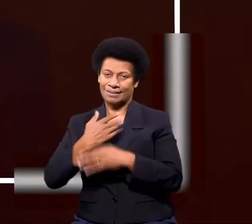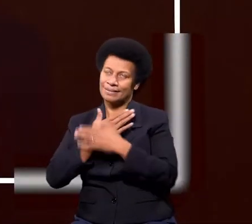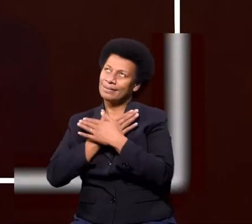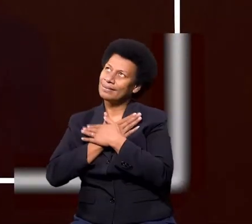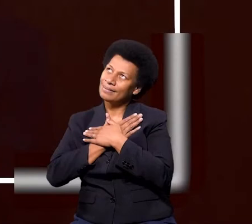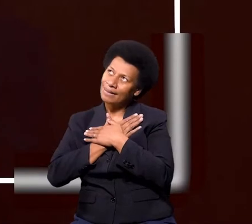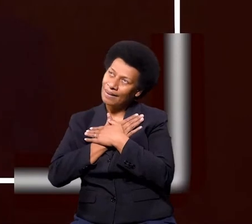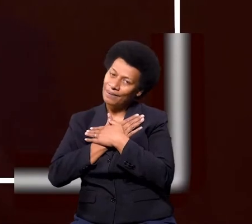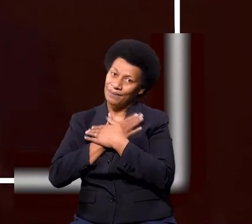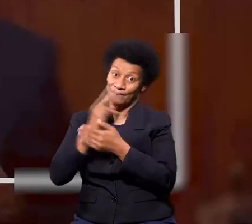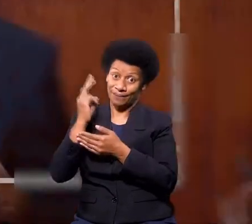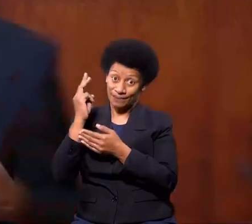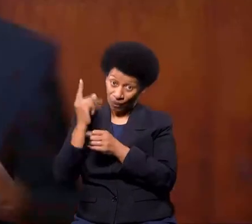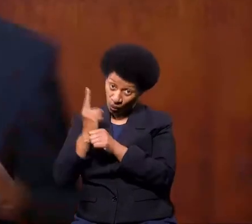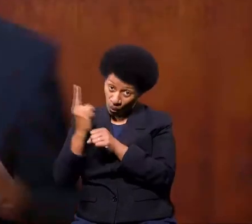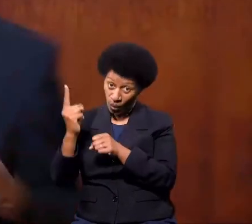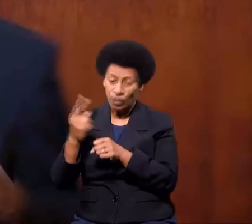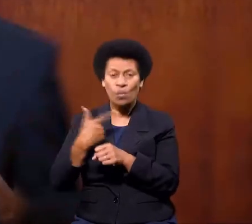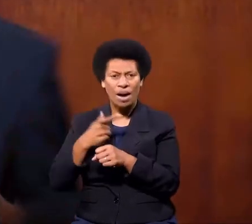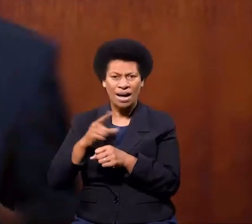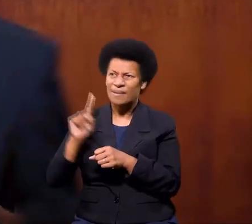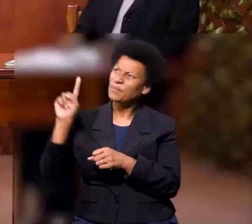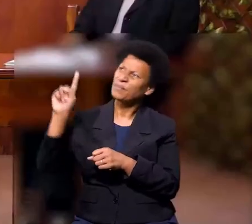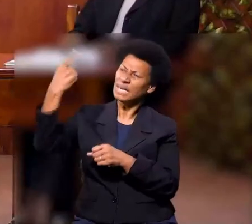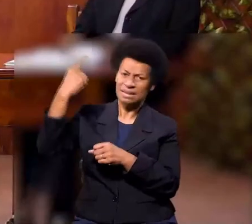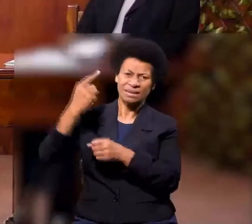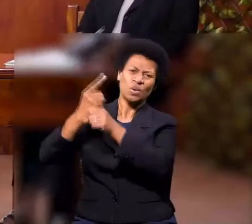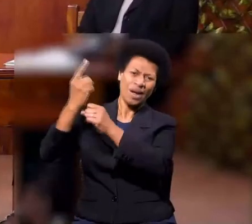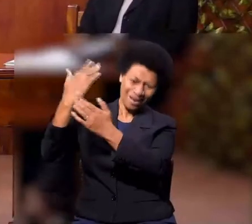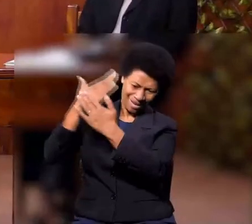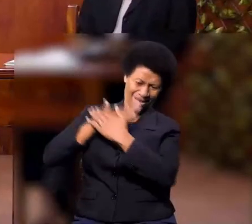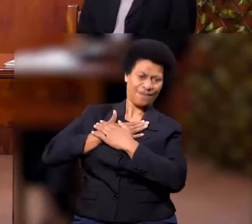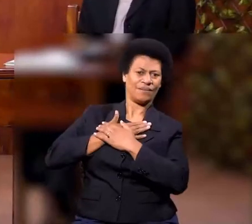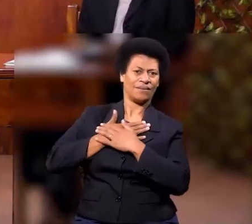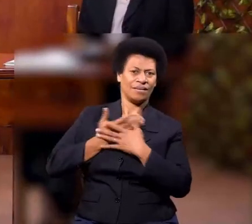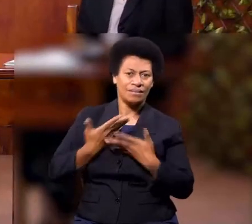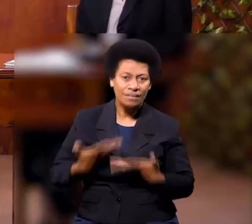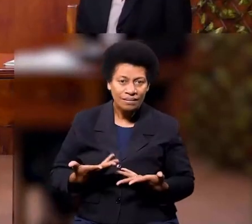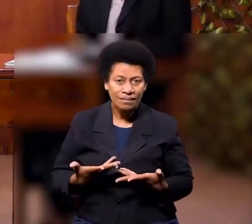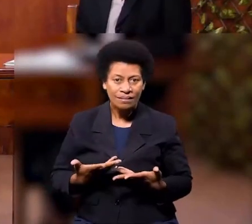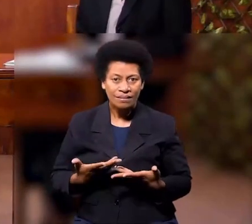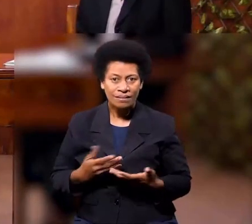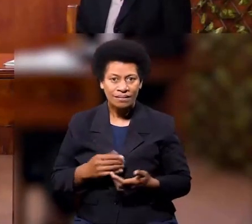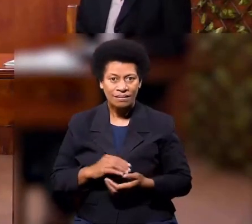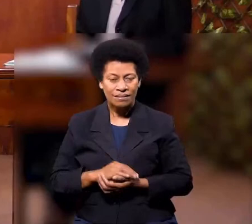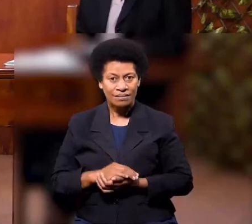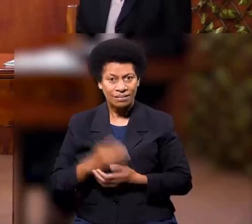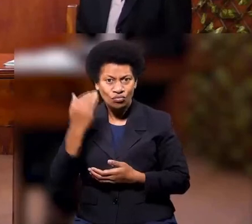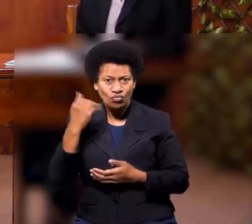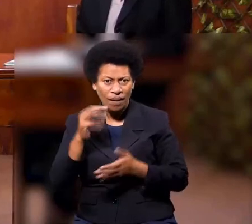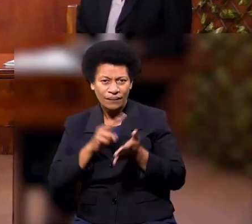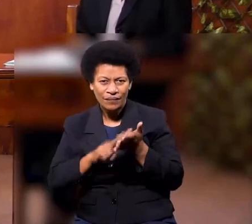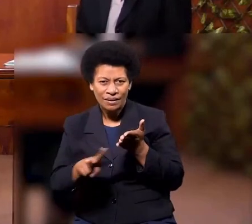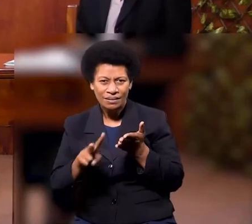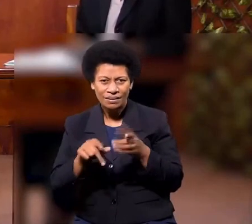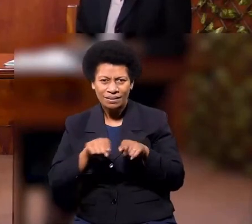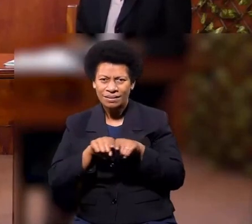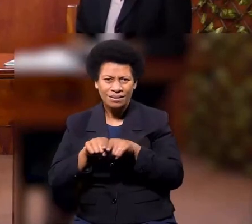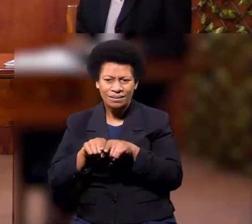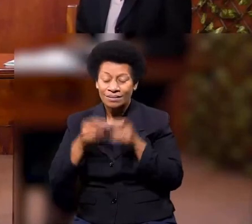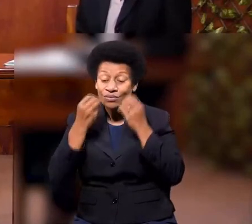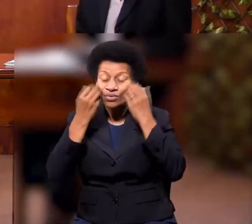because he first loved us. Amen. Pick that up. Well, this short verse,